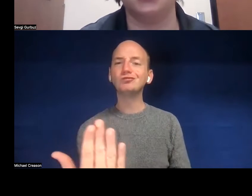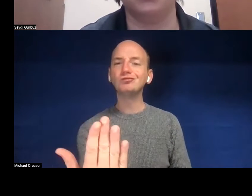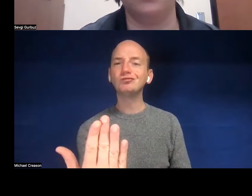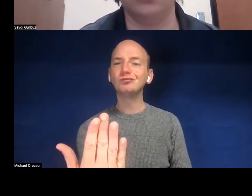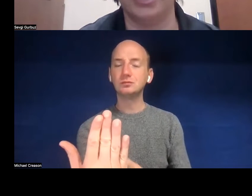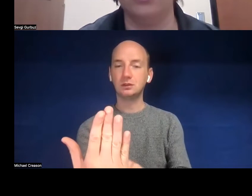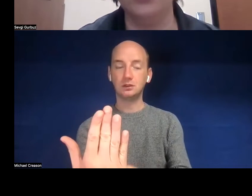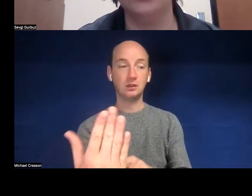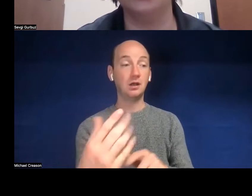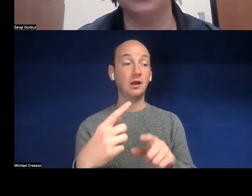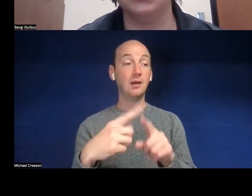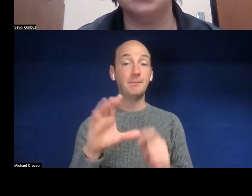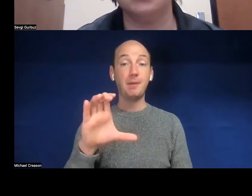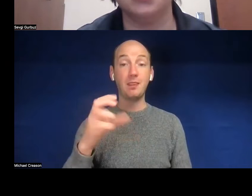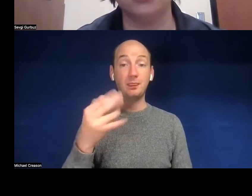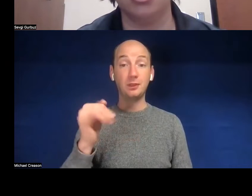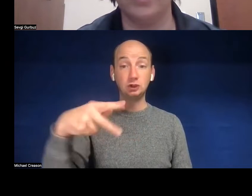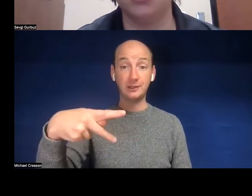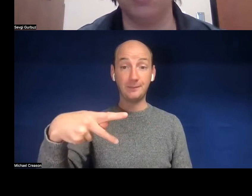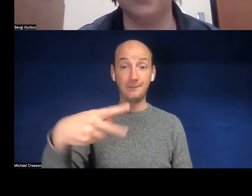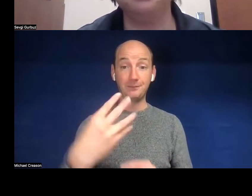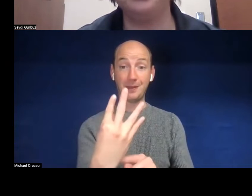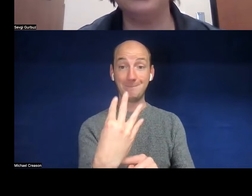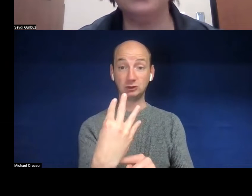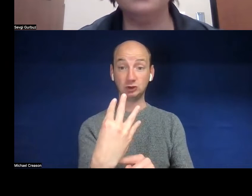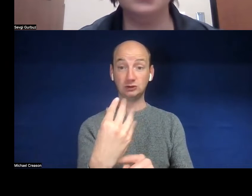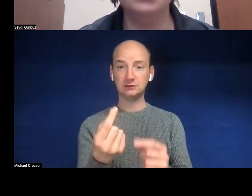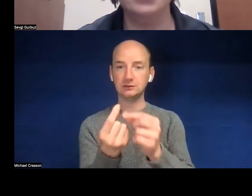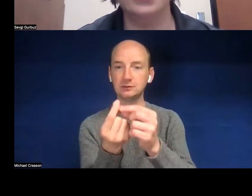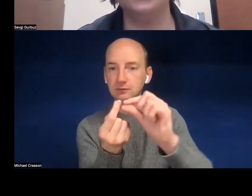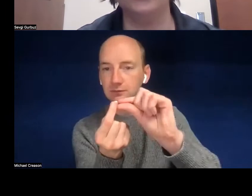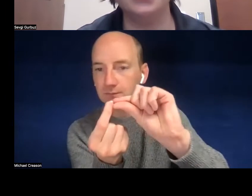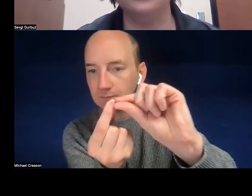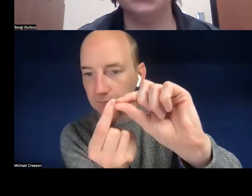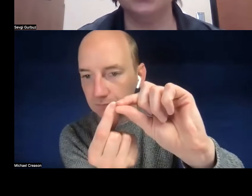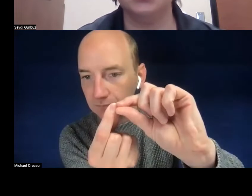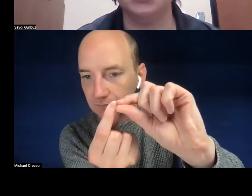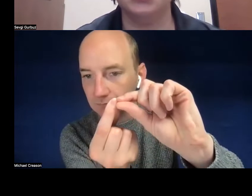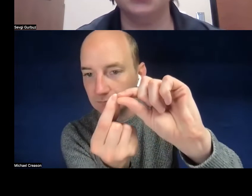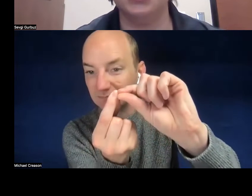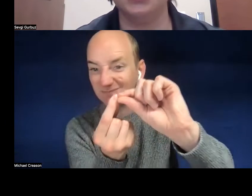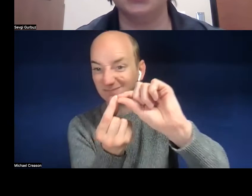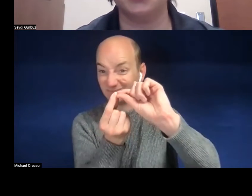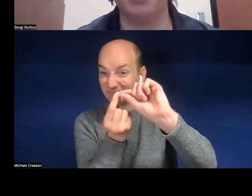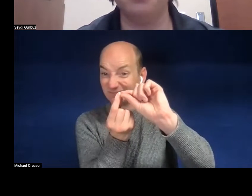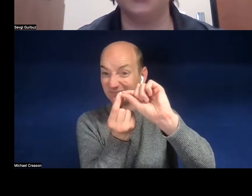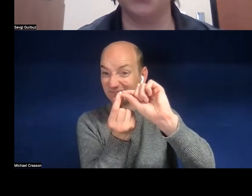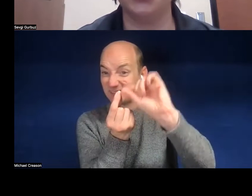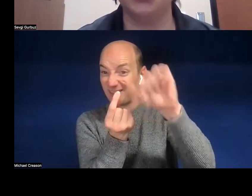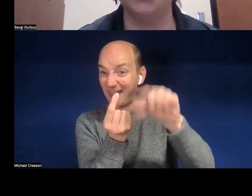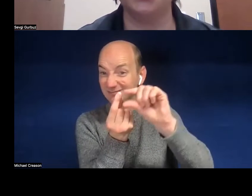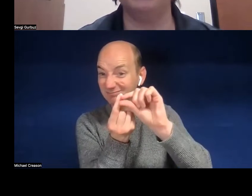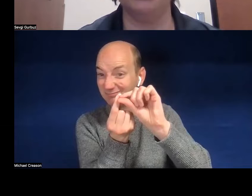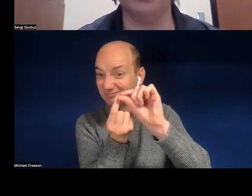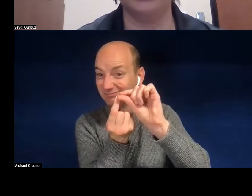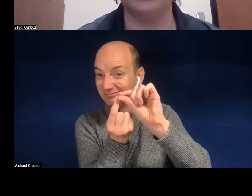about the size of your fingernail. So it's actually quite small. And the way that we conducted the experiments was